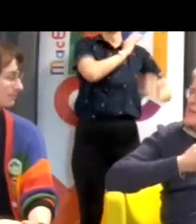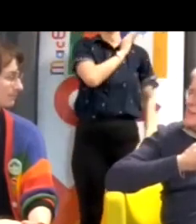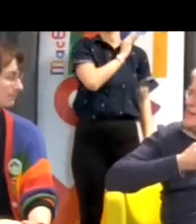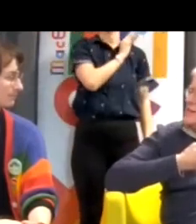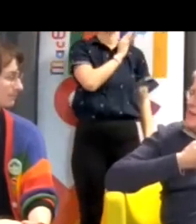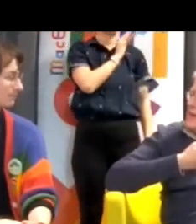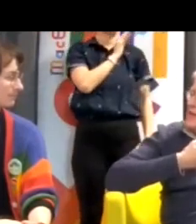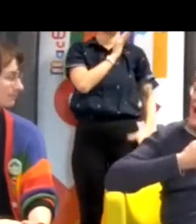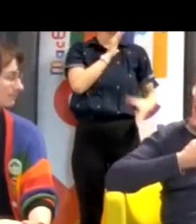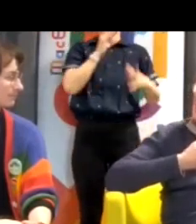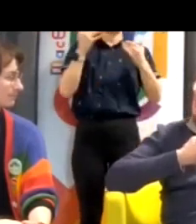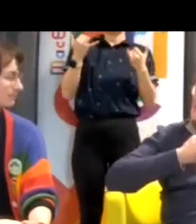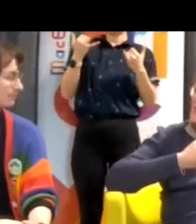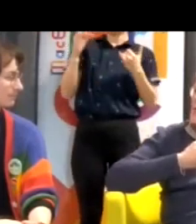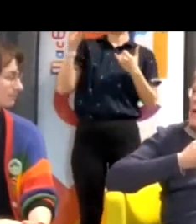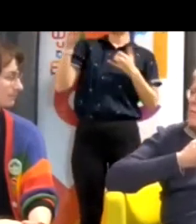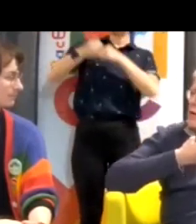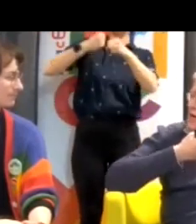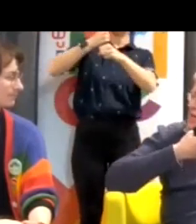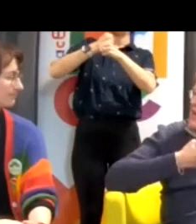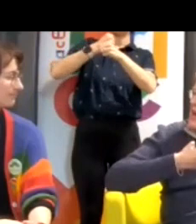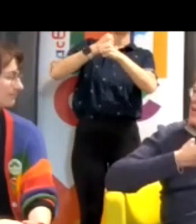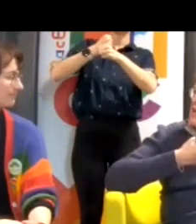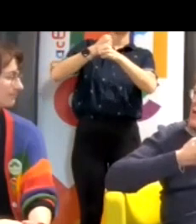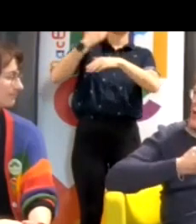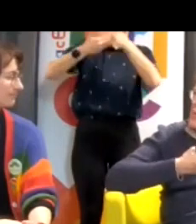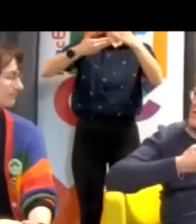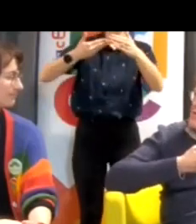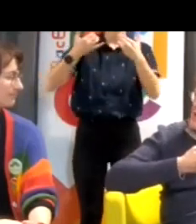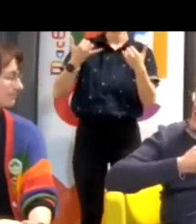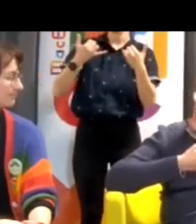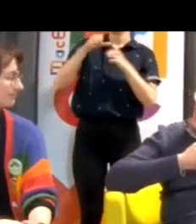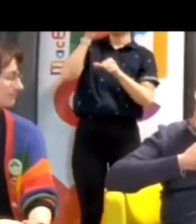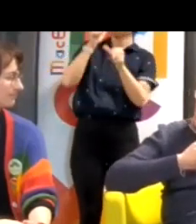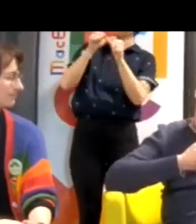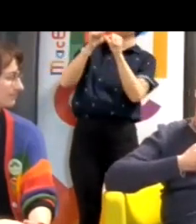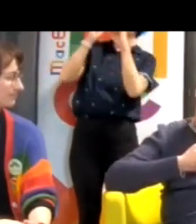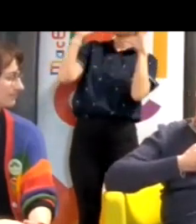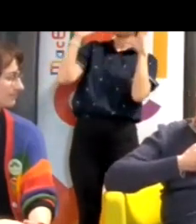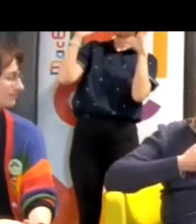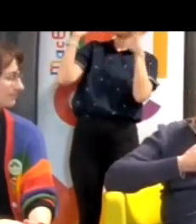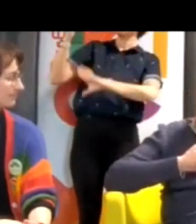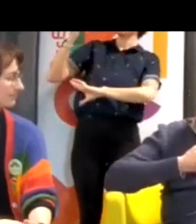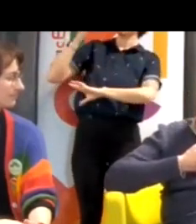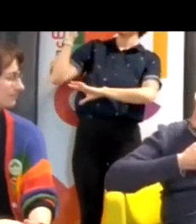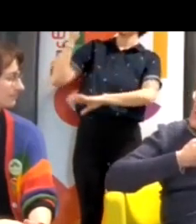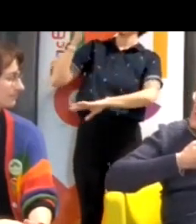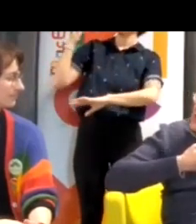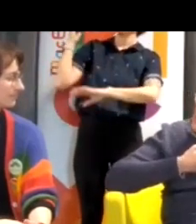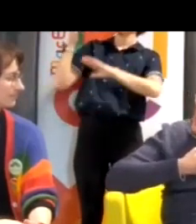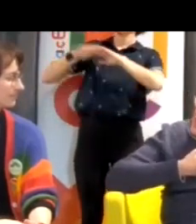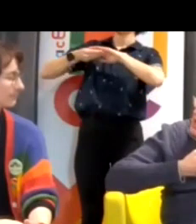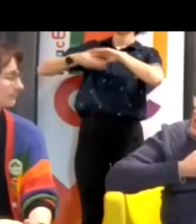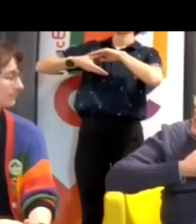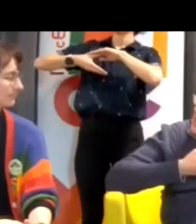Nearly 60 years later, I can still remember that enormous feeling, and the whole sense